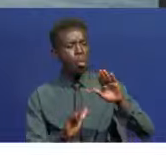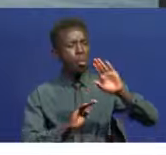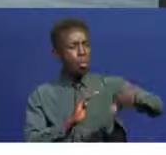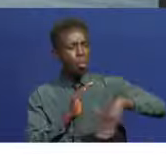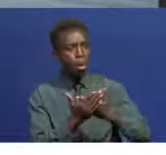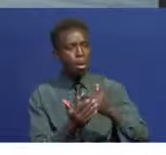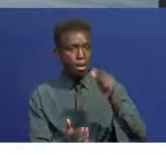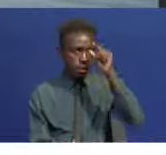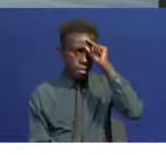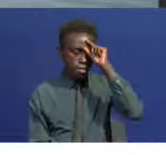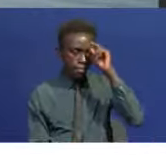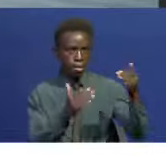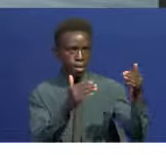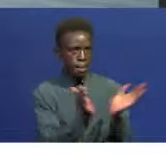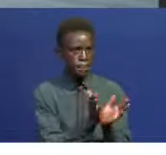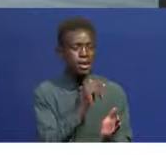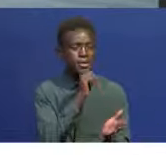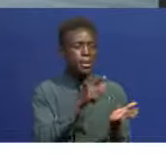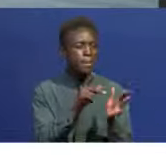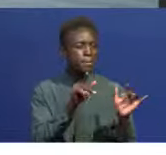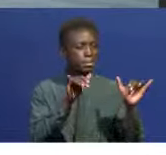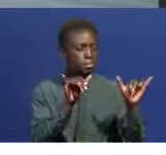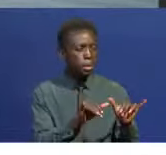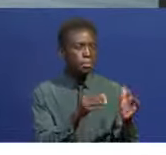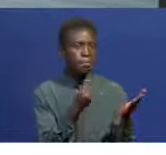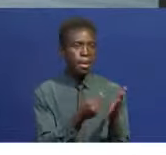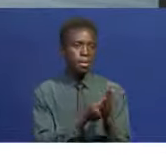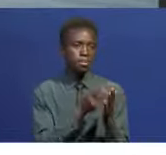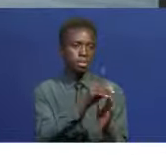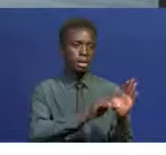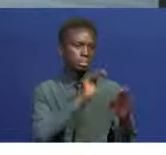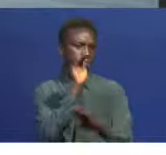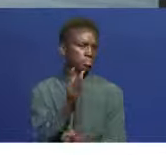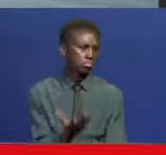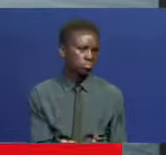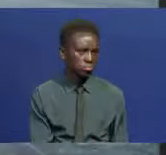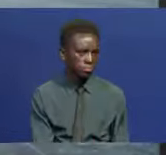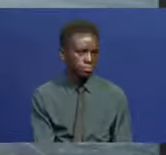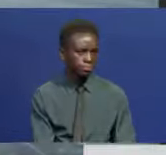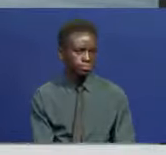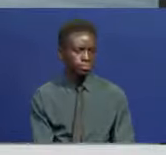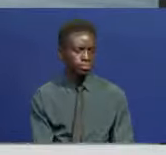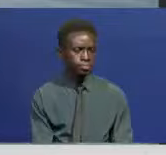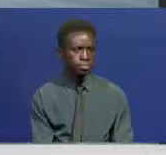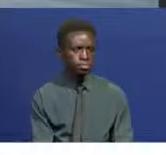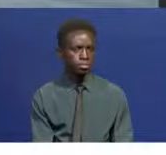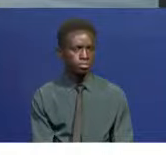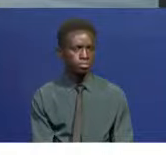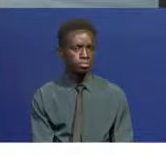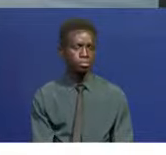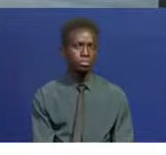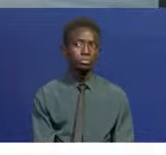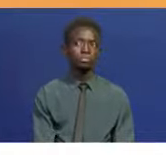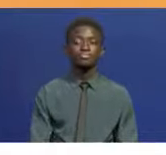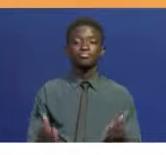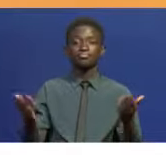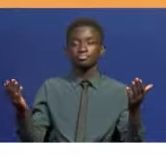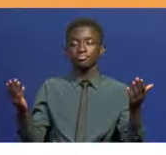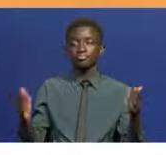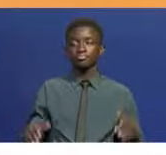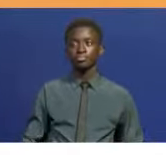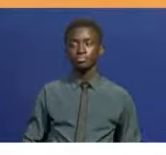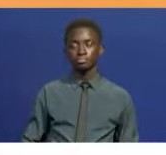are not being paid the same amount that you're asking private companies to pay them. I think it's all about the budget.